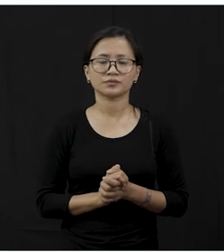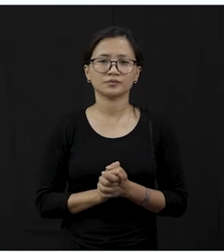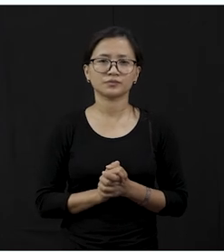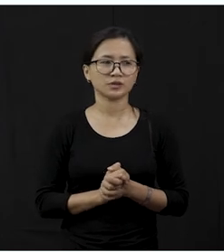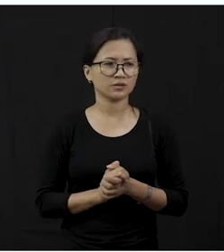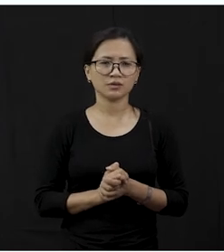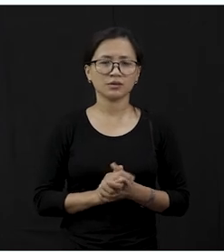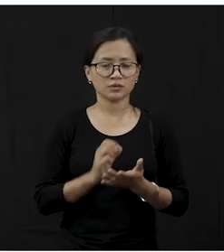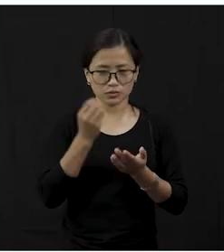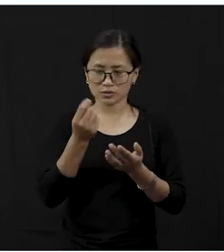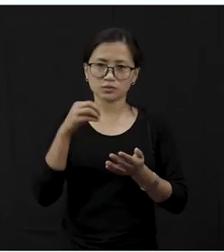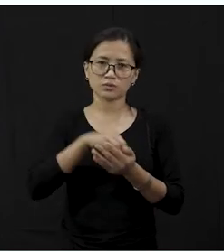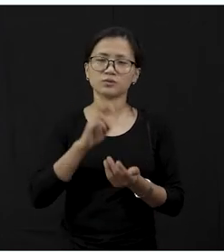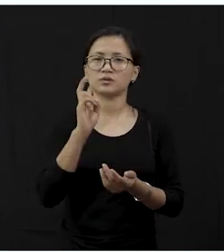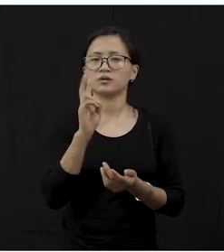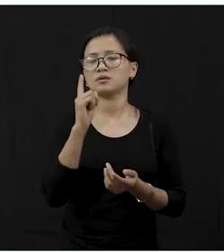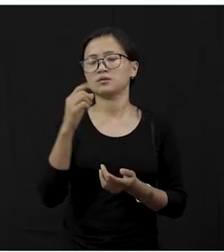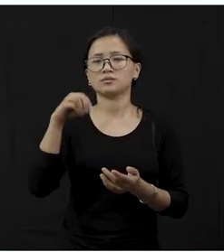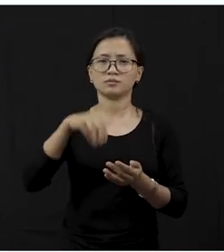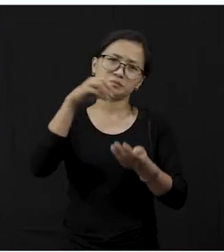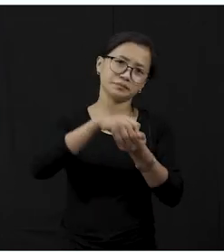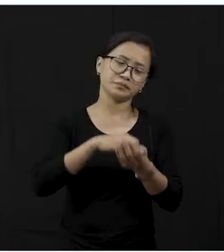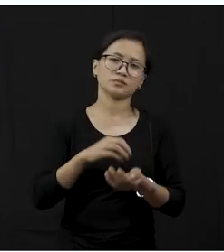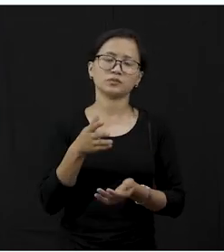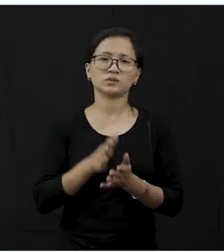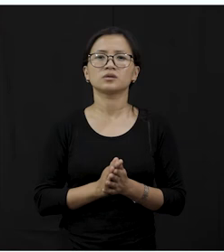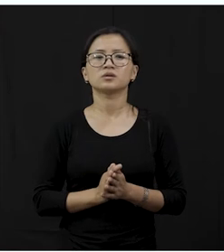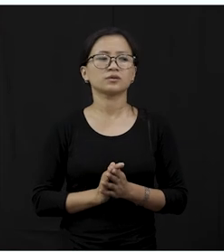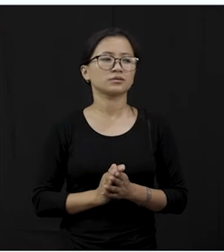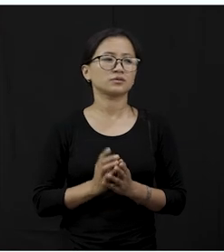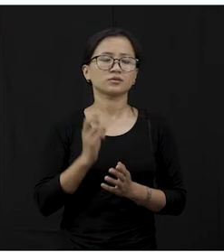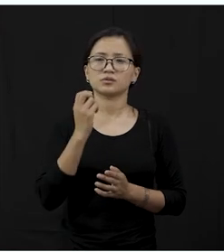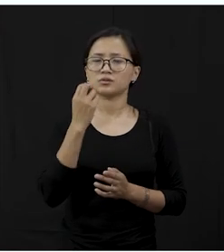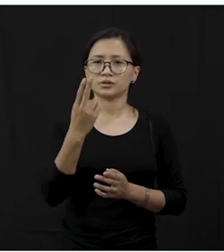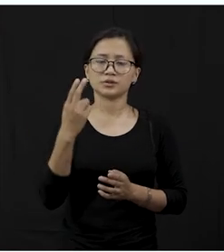29,160. So you don't need to mention the hundreds here since it is zero. You just write